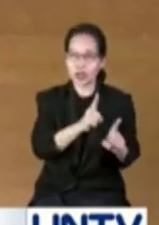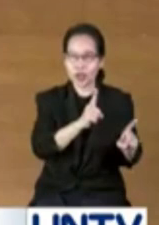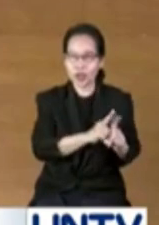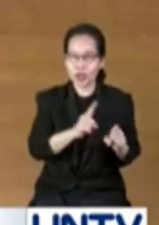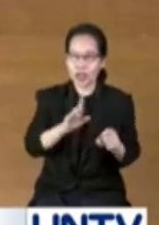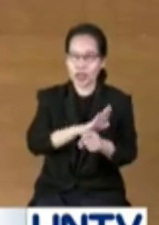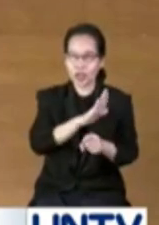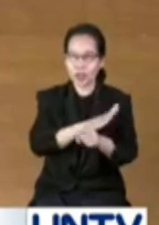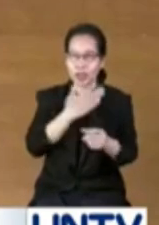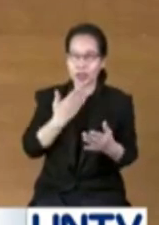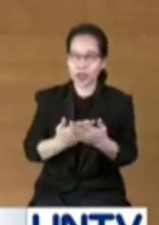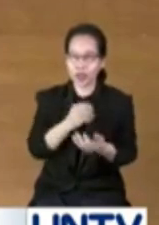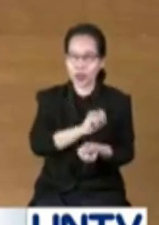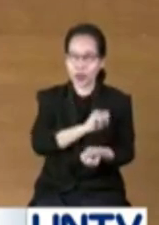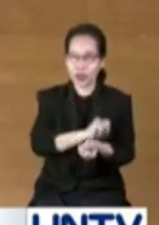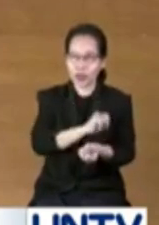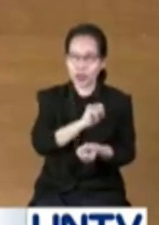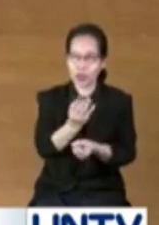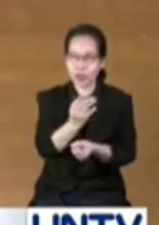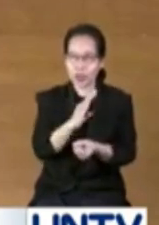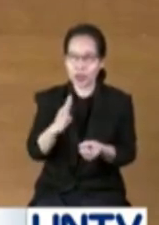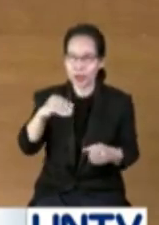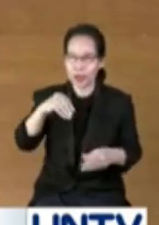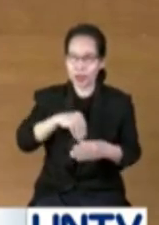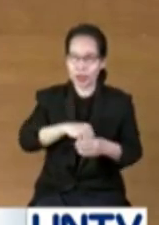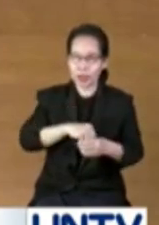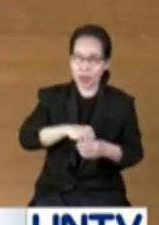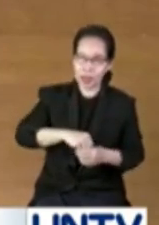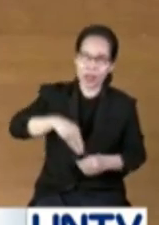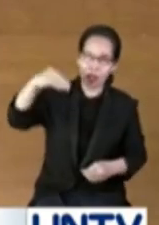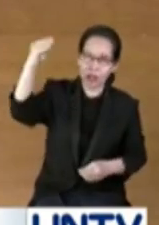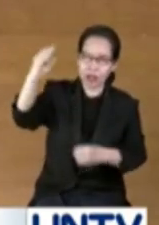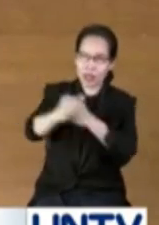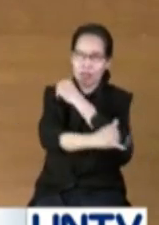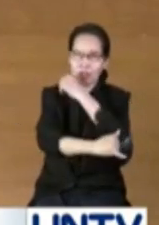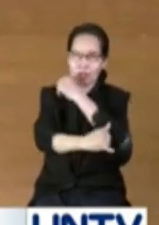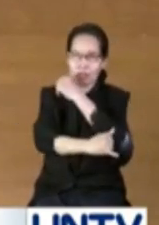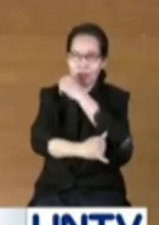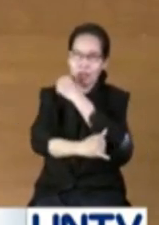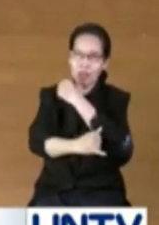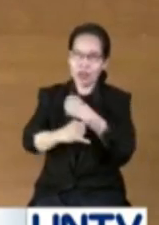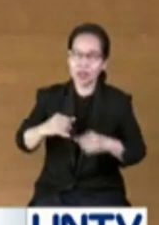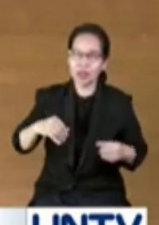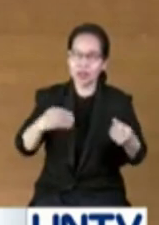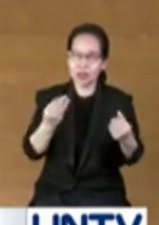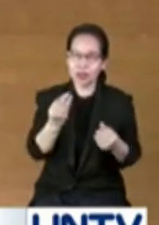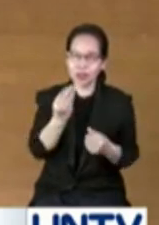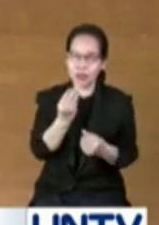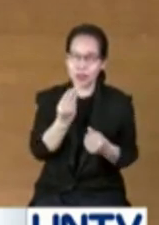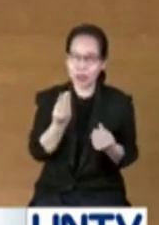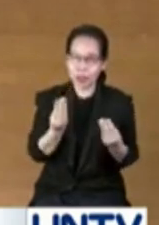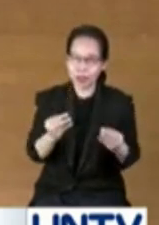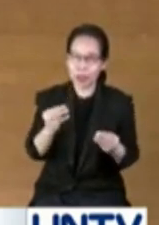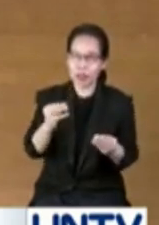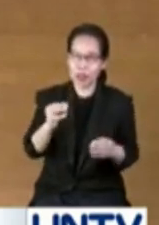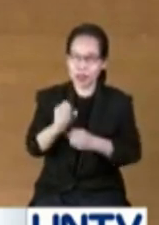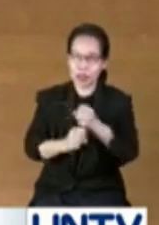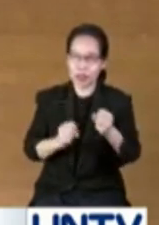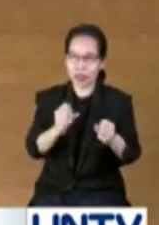hanap buhay sa loob at maging sa labas ng bansa. As of May this year, our employment rate rose